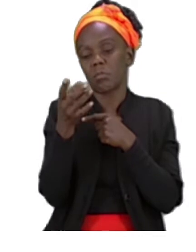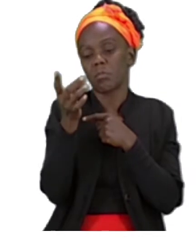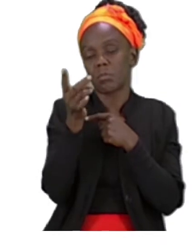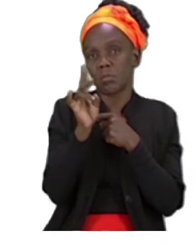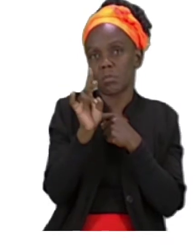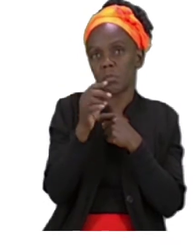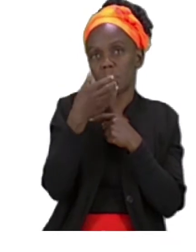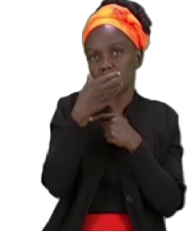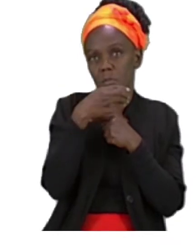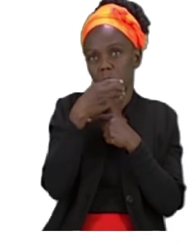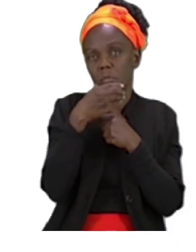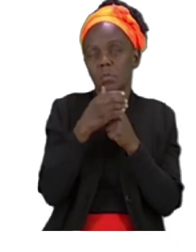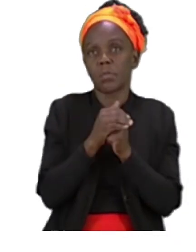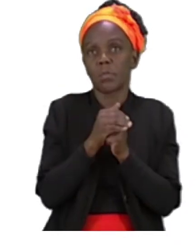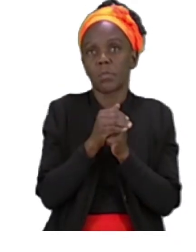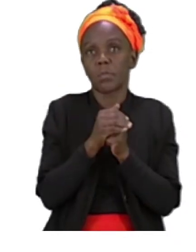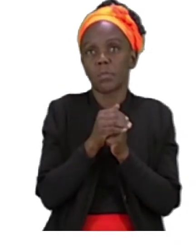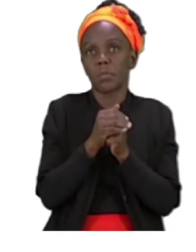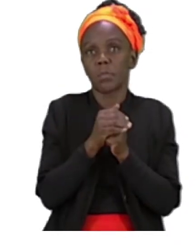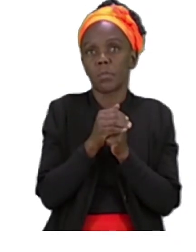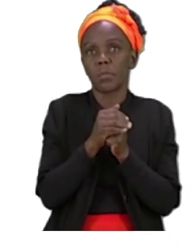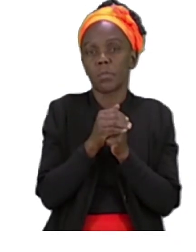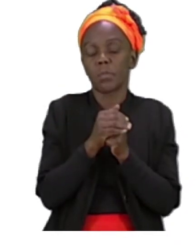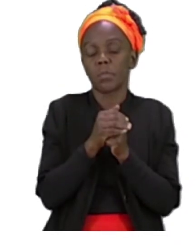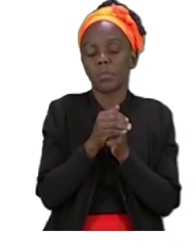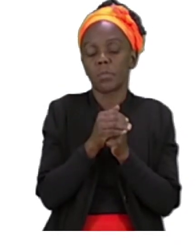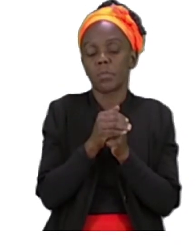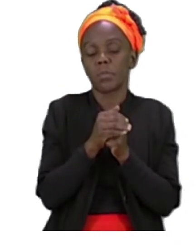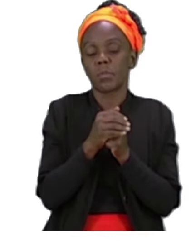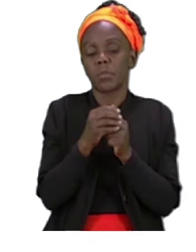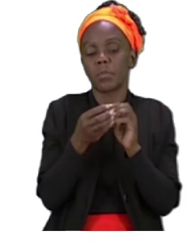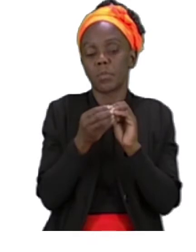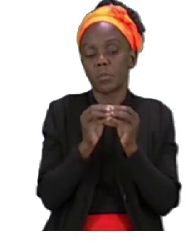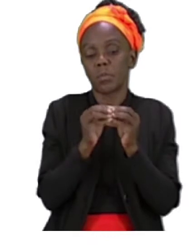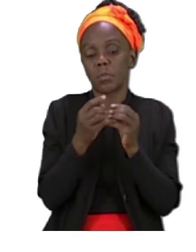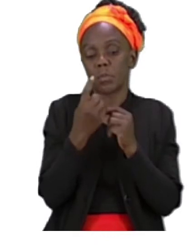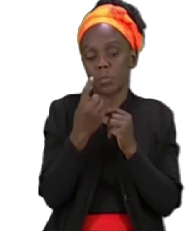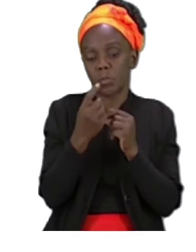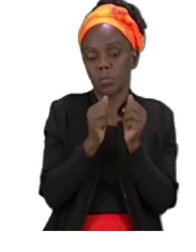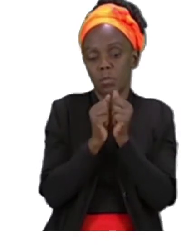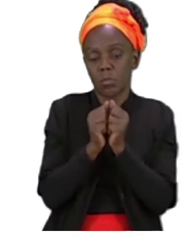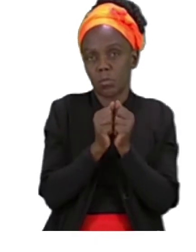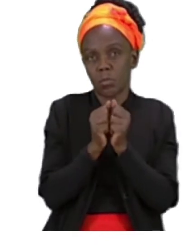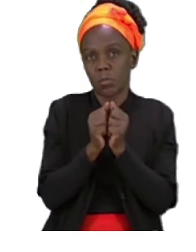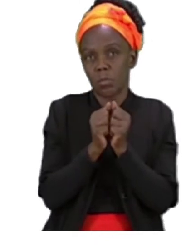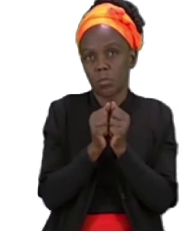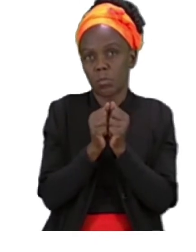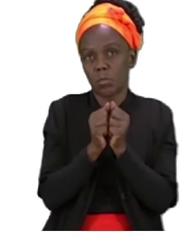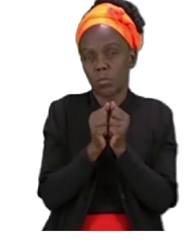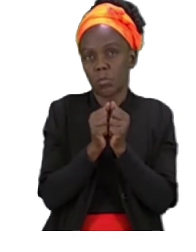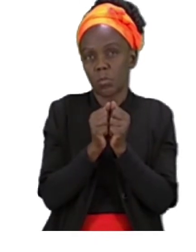apples. So we are going to do one together, and the one we are going to do is